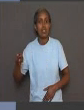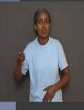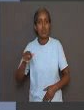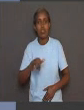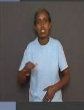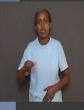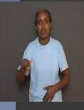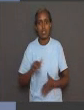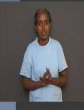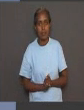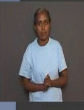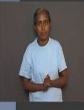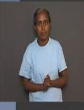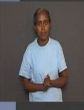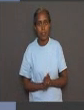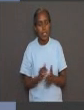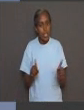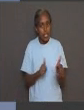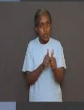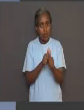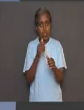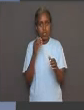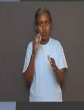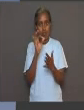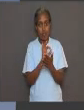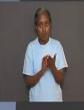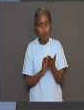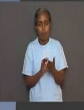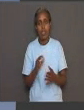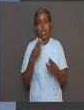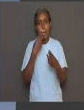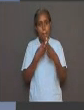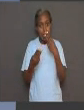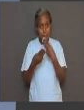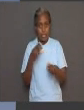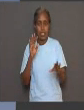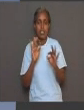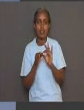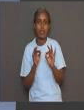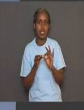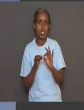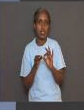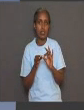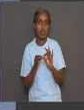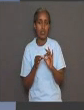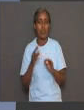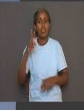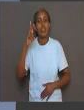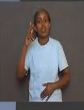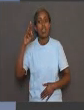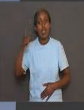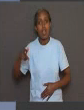symmetry. In order to form a mathematical definition of a